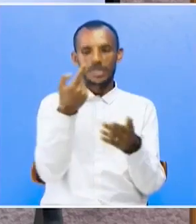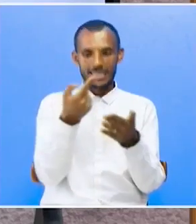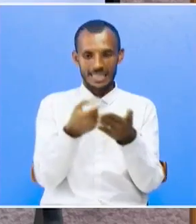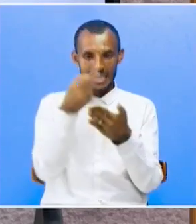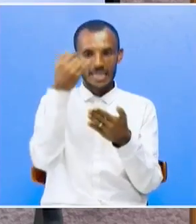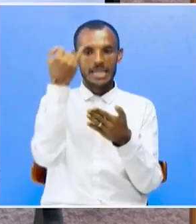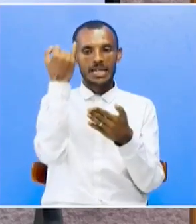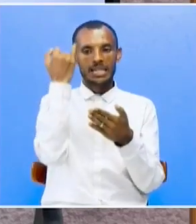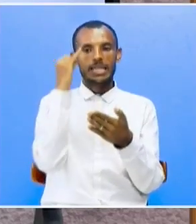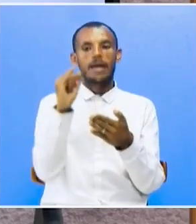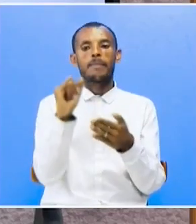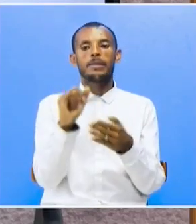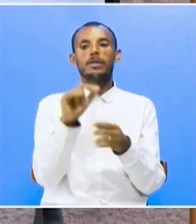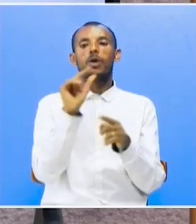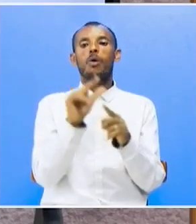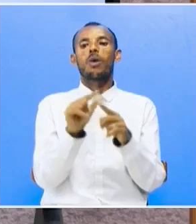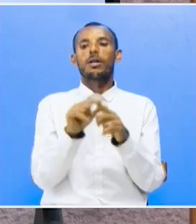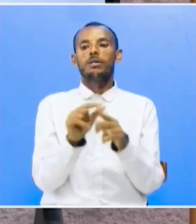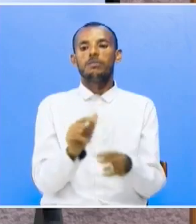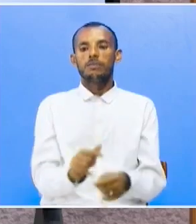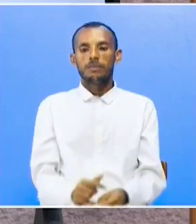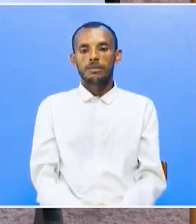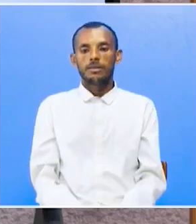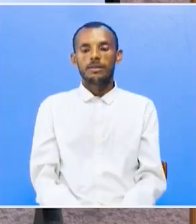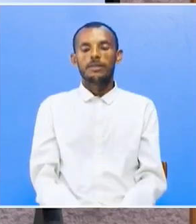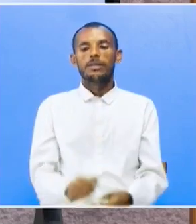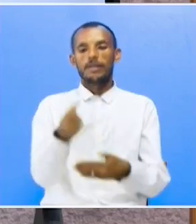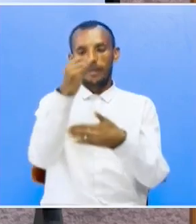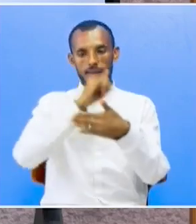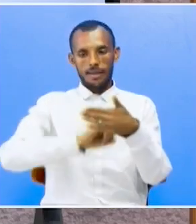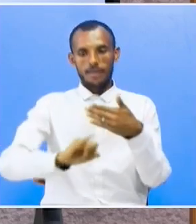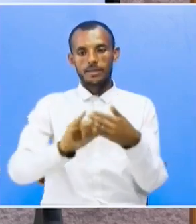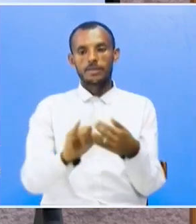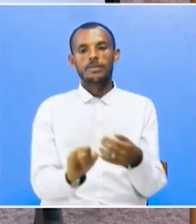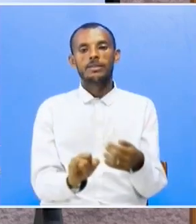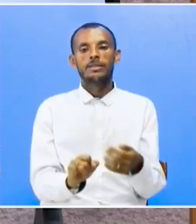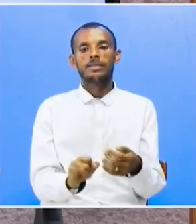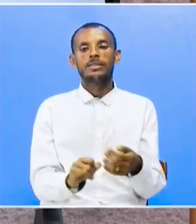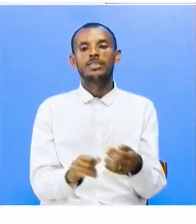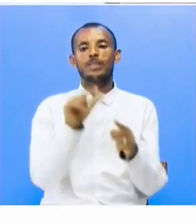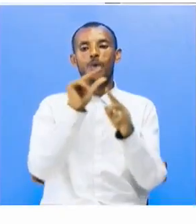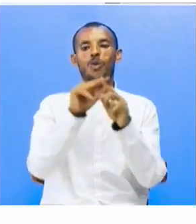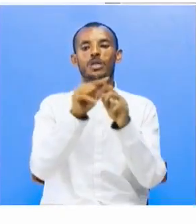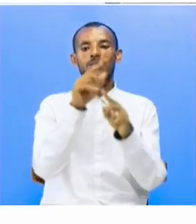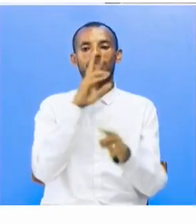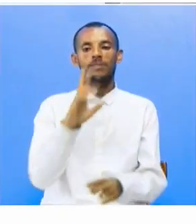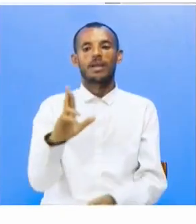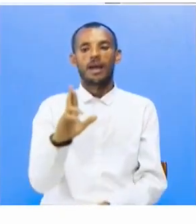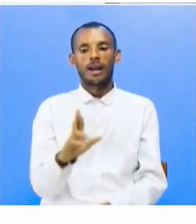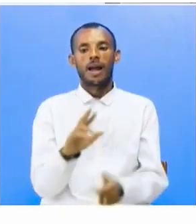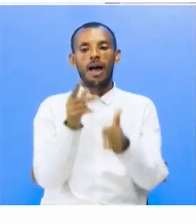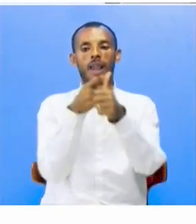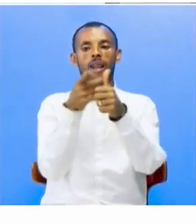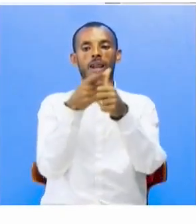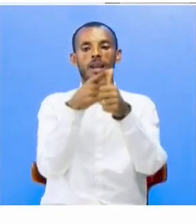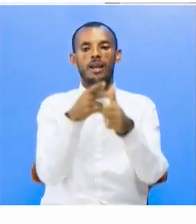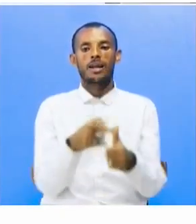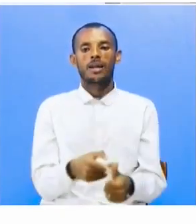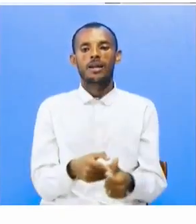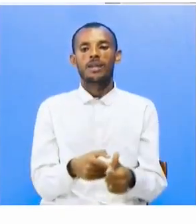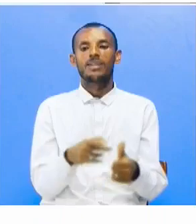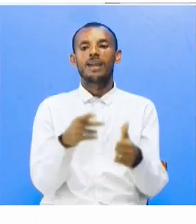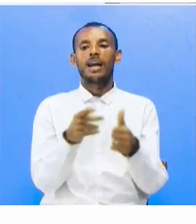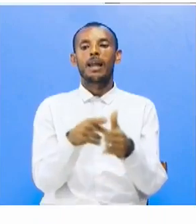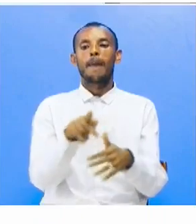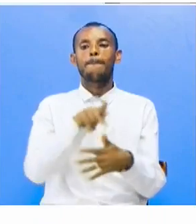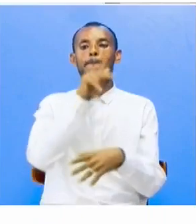are calculating interest. So the terminologies are: one, principal.